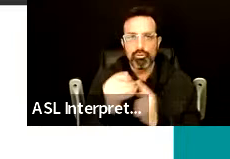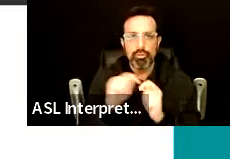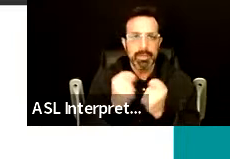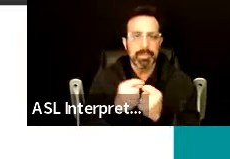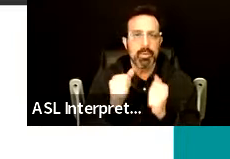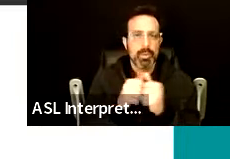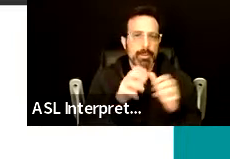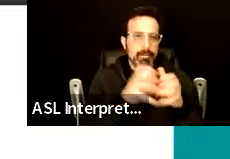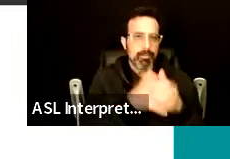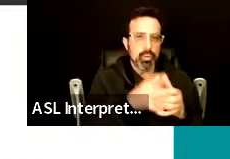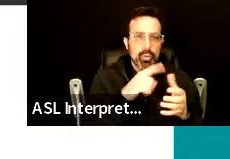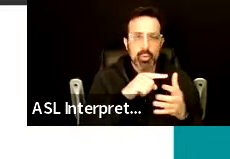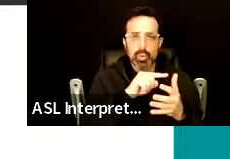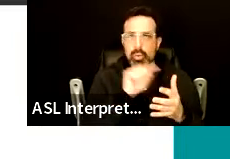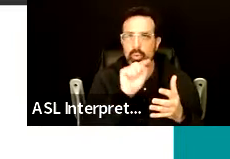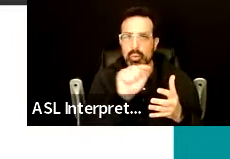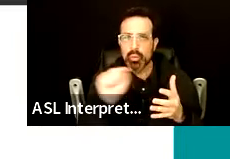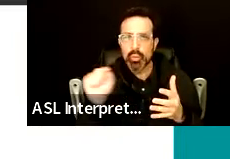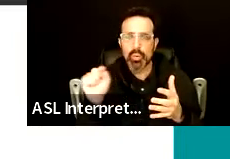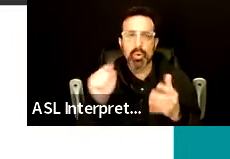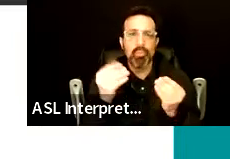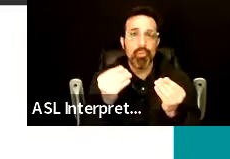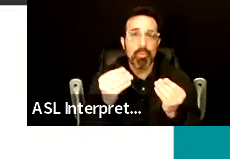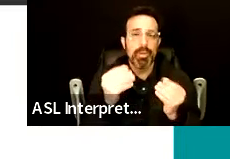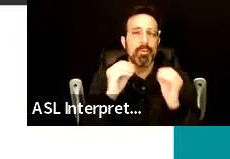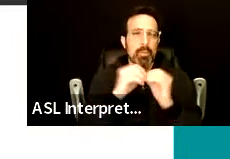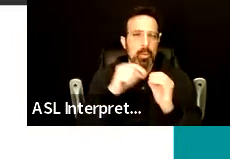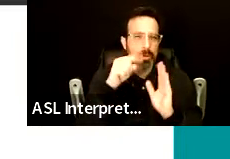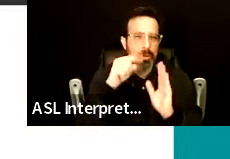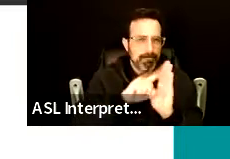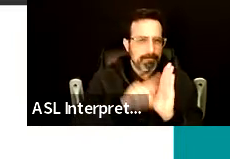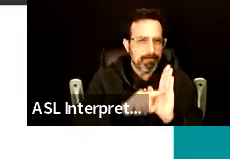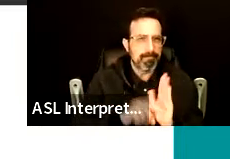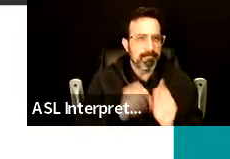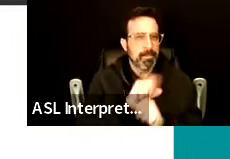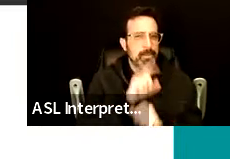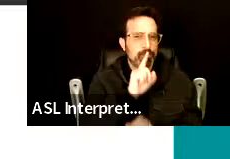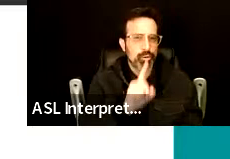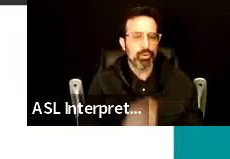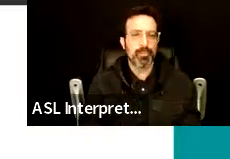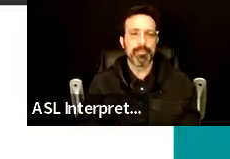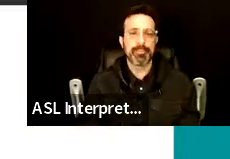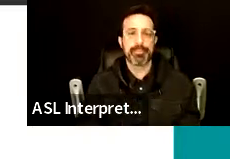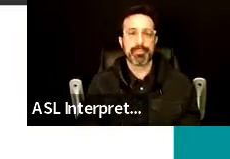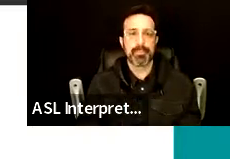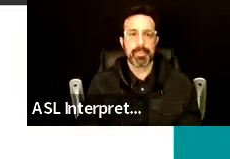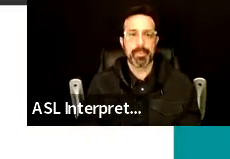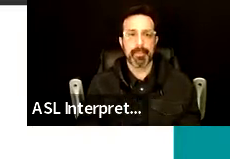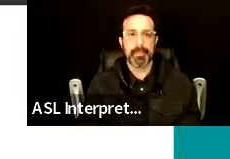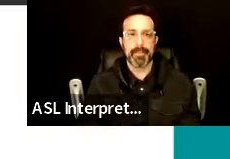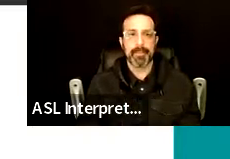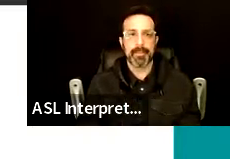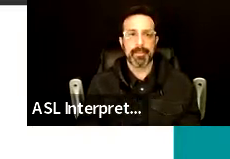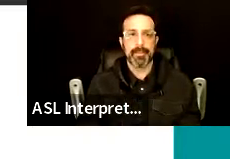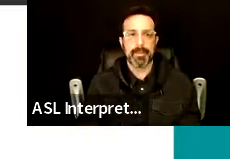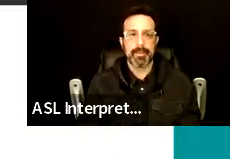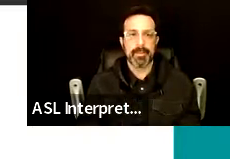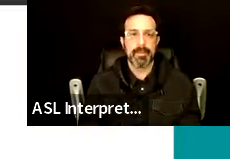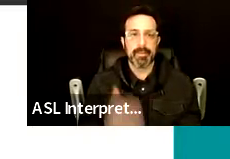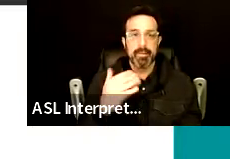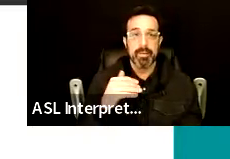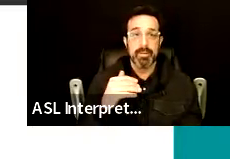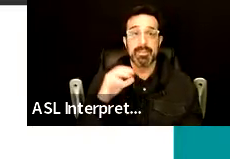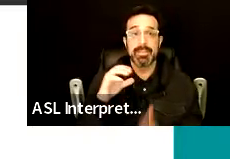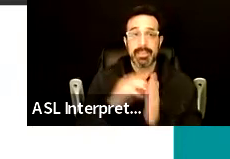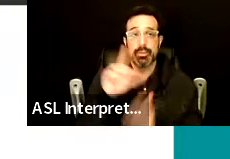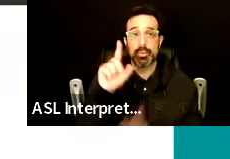pool of potentially eligible properties for further evaluation. Then moving into the Section 106